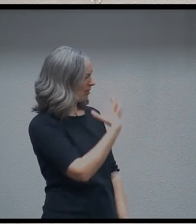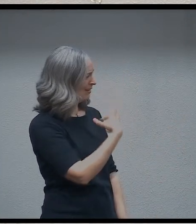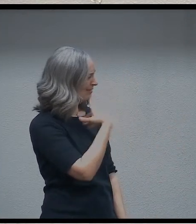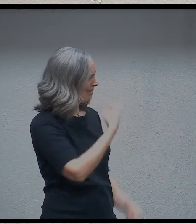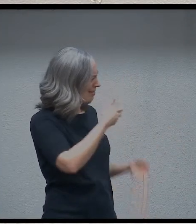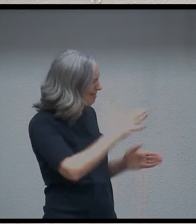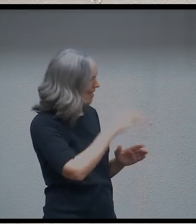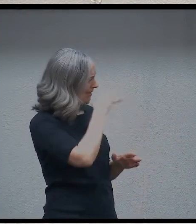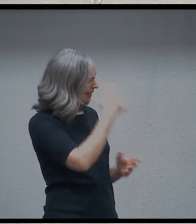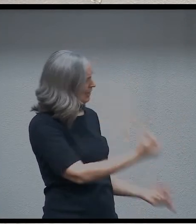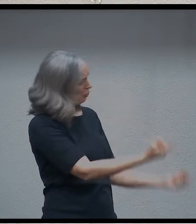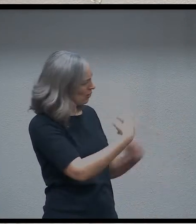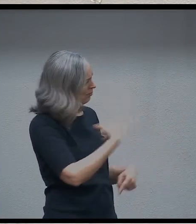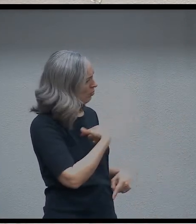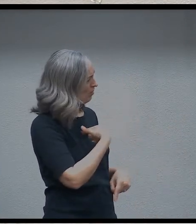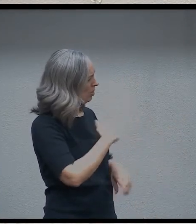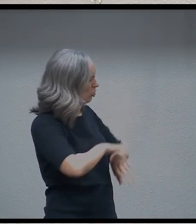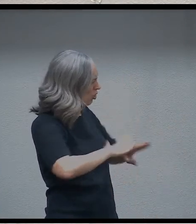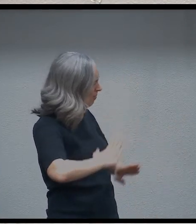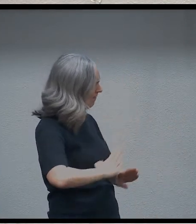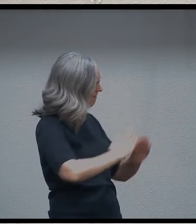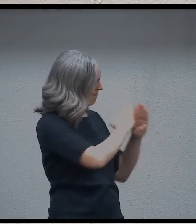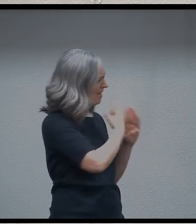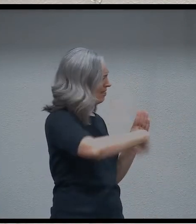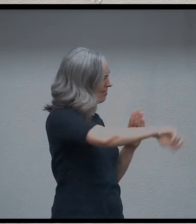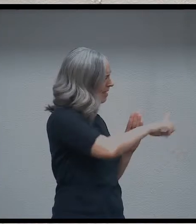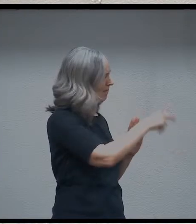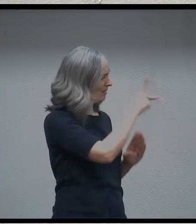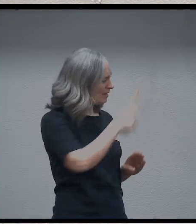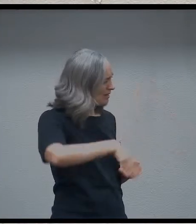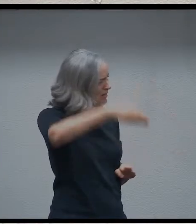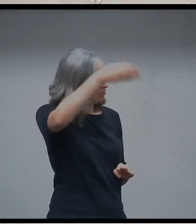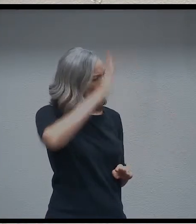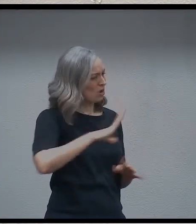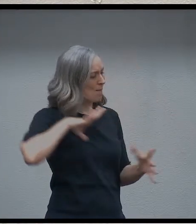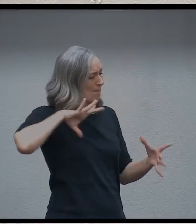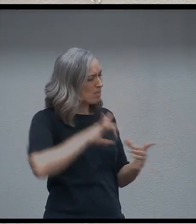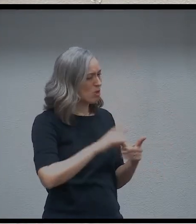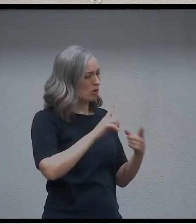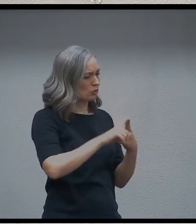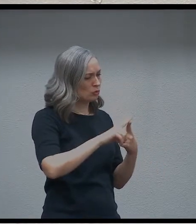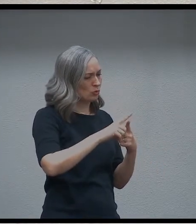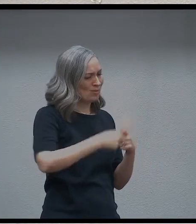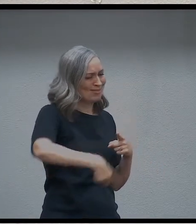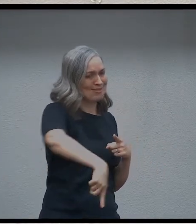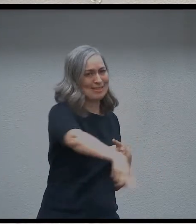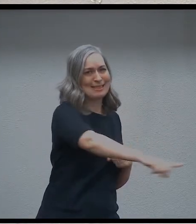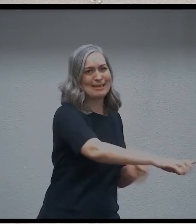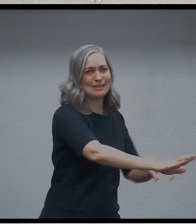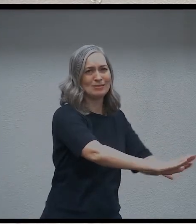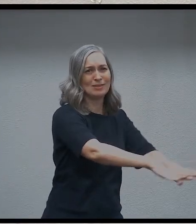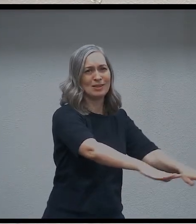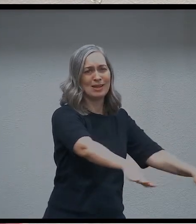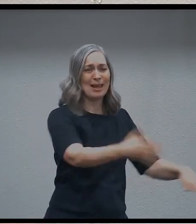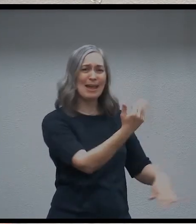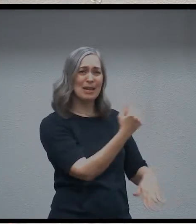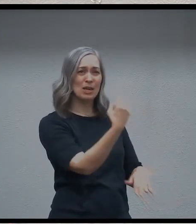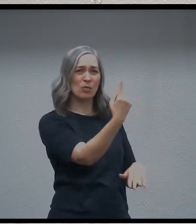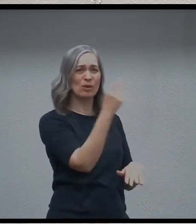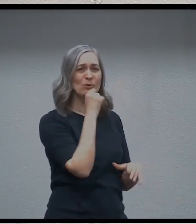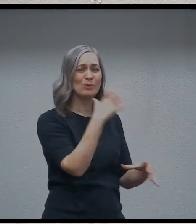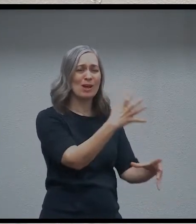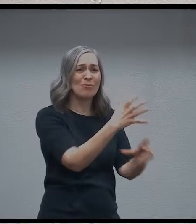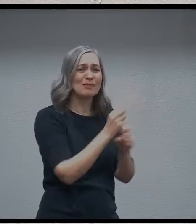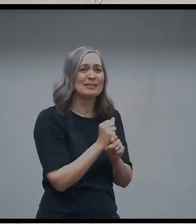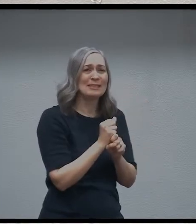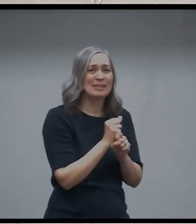little children come to me, and do not hinder them, for the kingdom of God belongs to such as these. Truly I tell you, anyone who will not